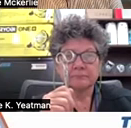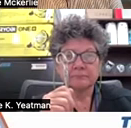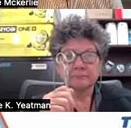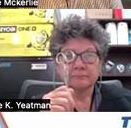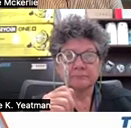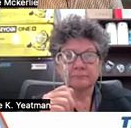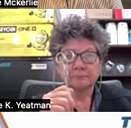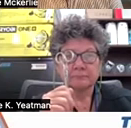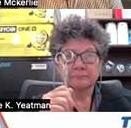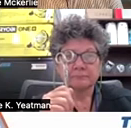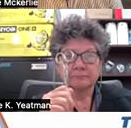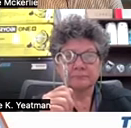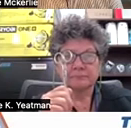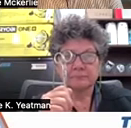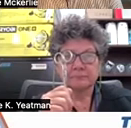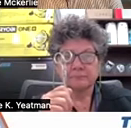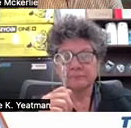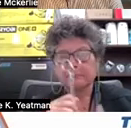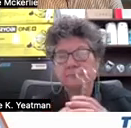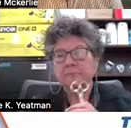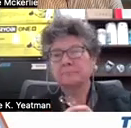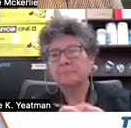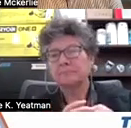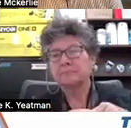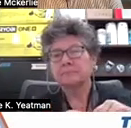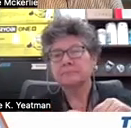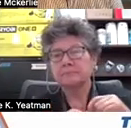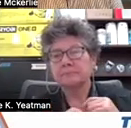Thank you, Alfirma. Kirsten.